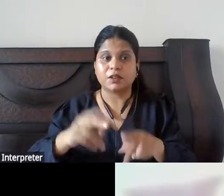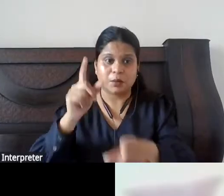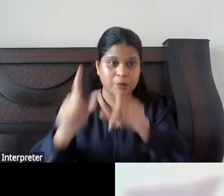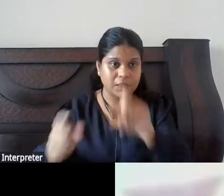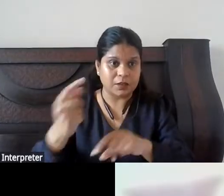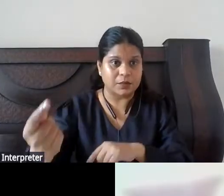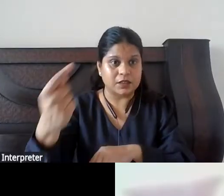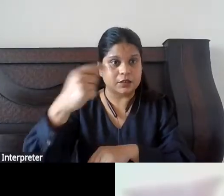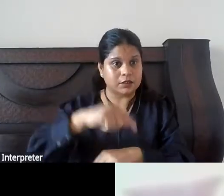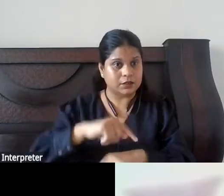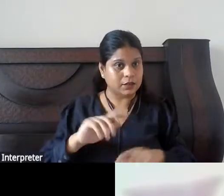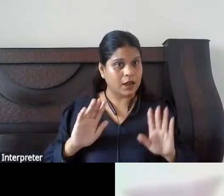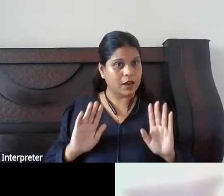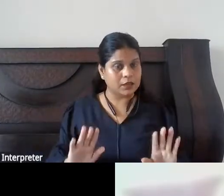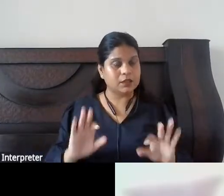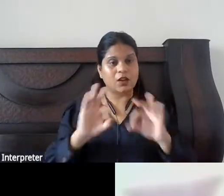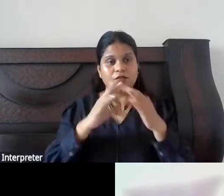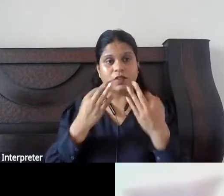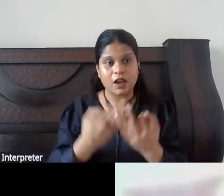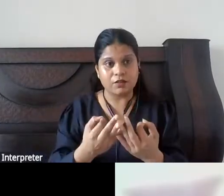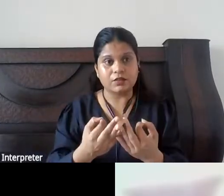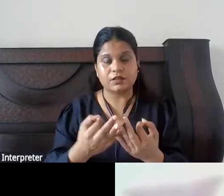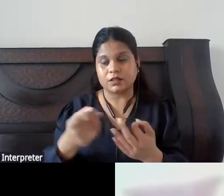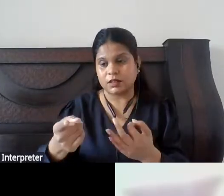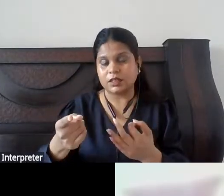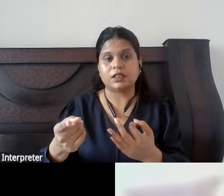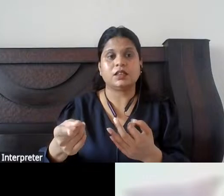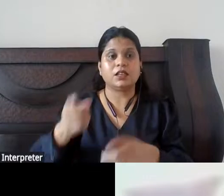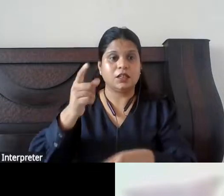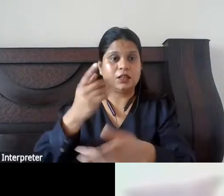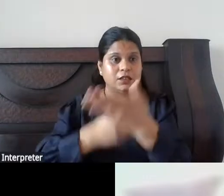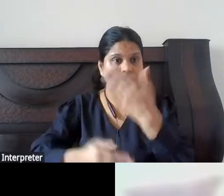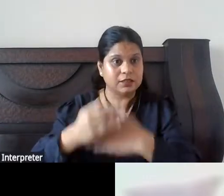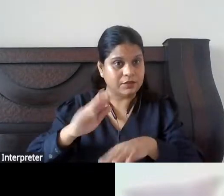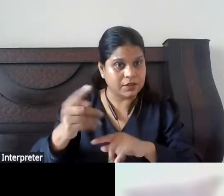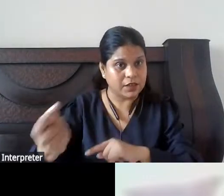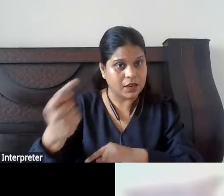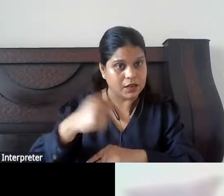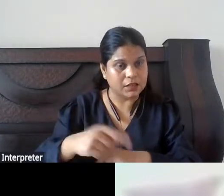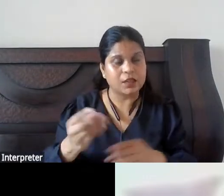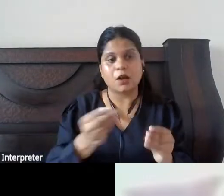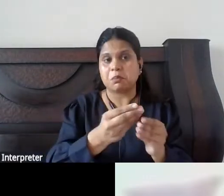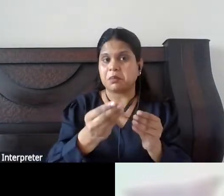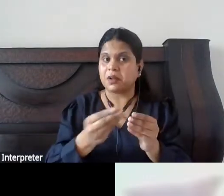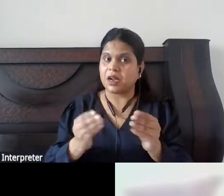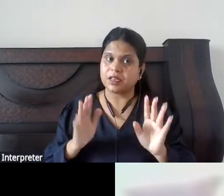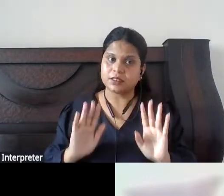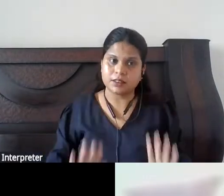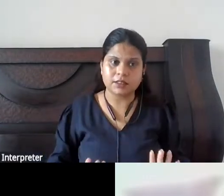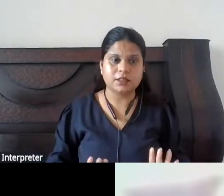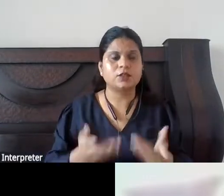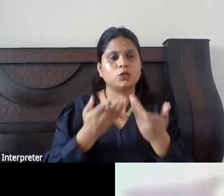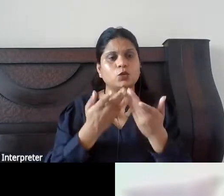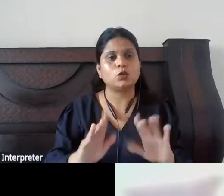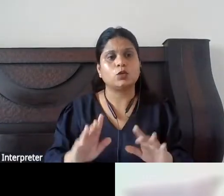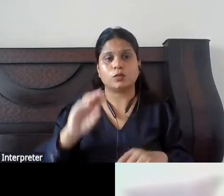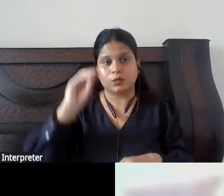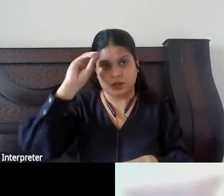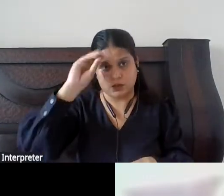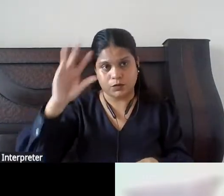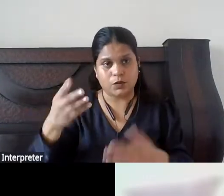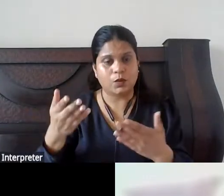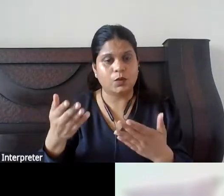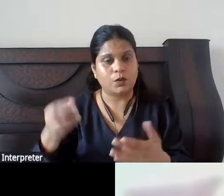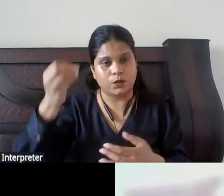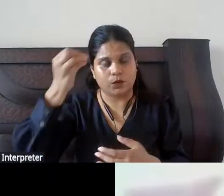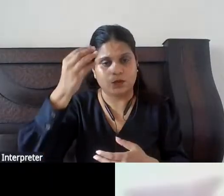the family of the person with disability is not around, the neighbors and the community members can go and tell them that, look, here there is a